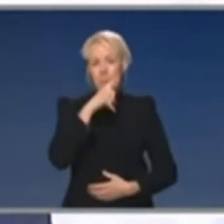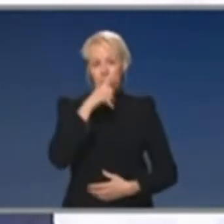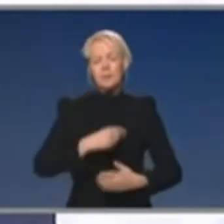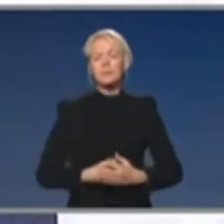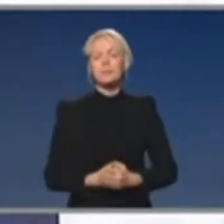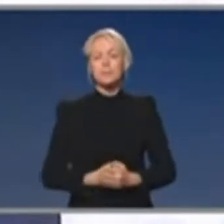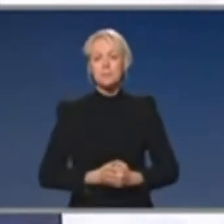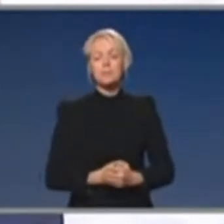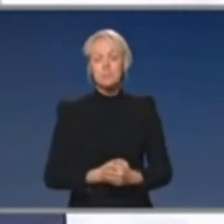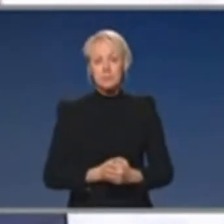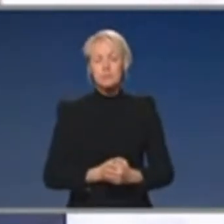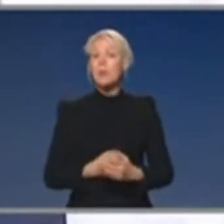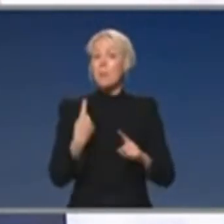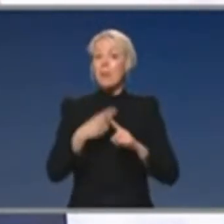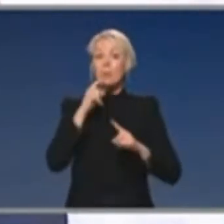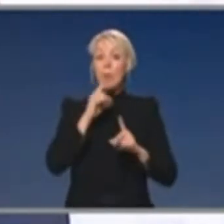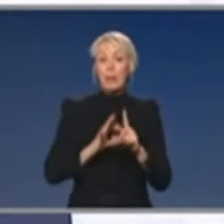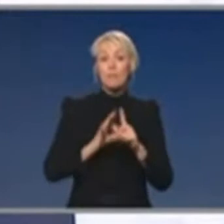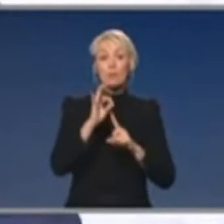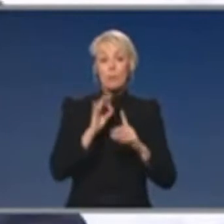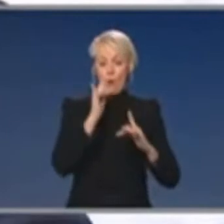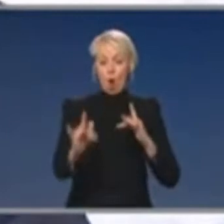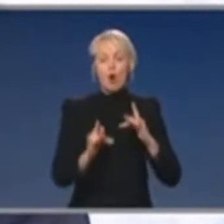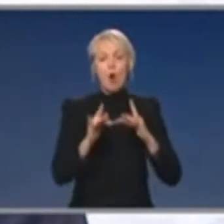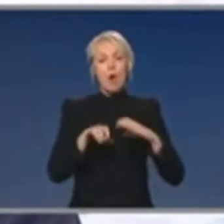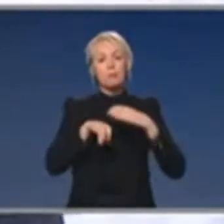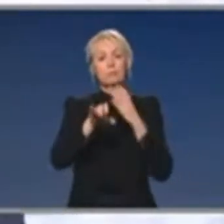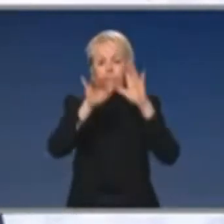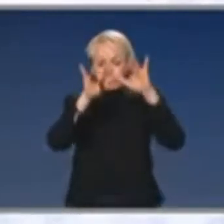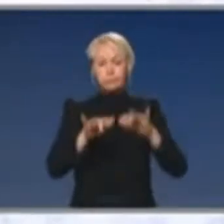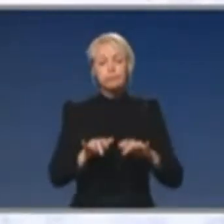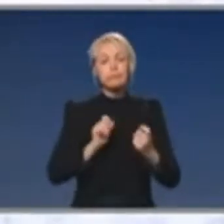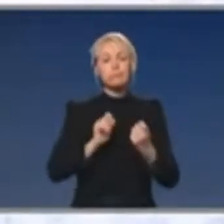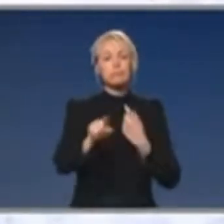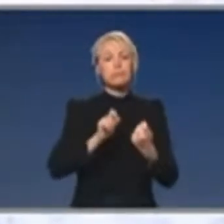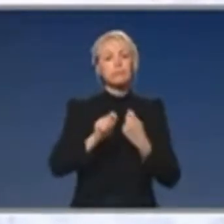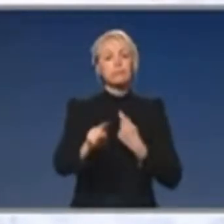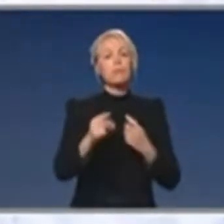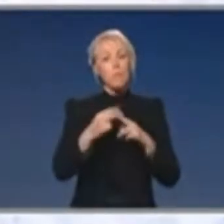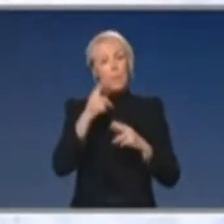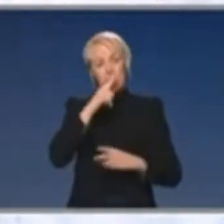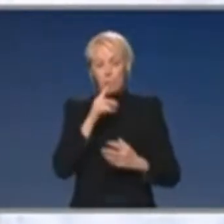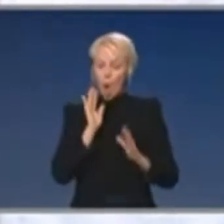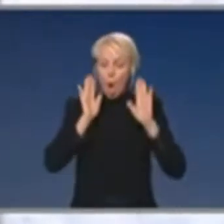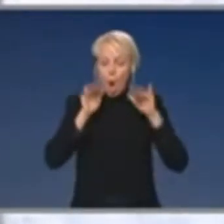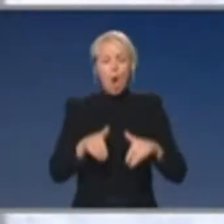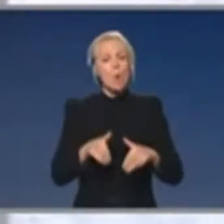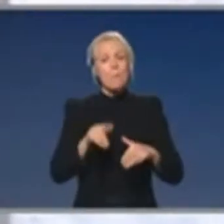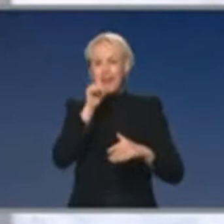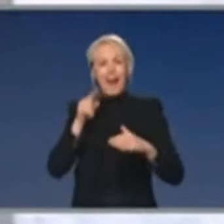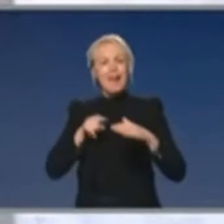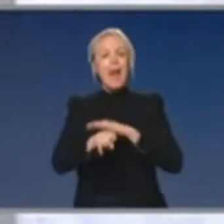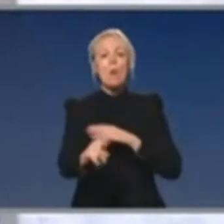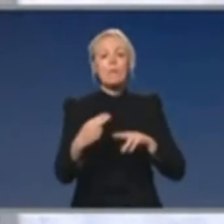extend counsellor web chat hours to operate 24/7 and boost the ability to refer people with severe and complex needs for 5